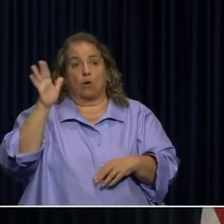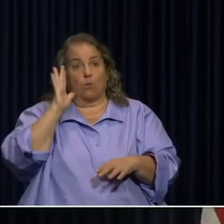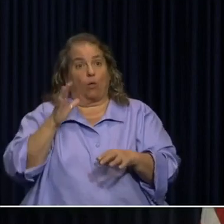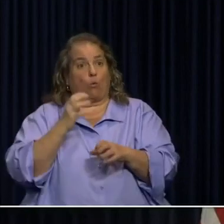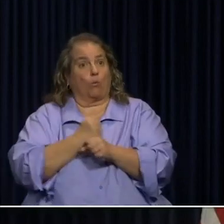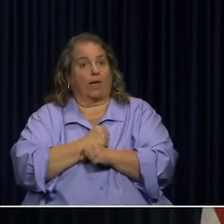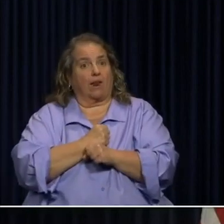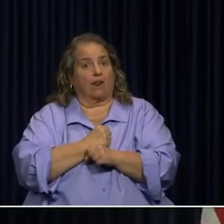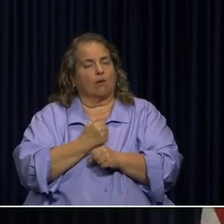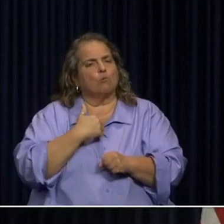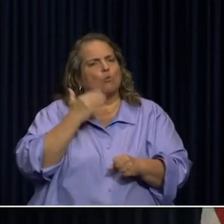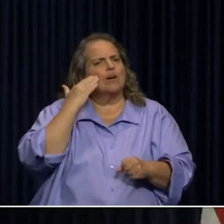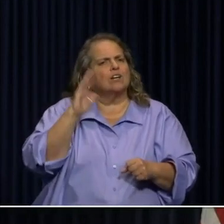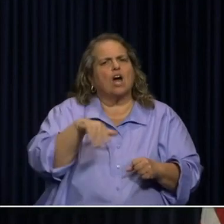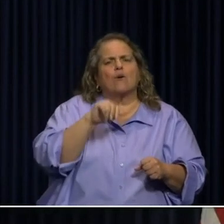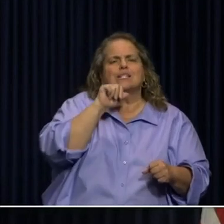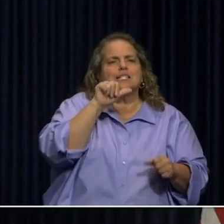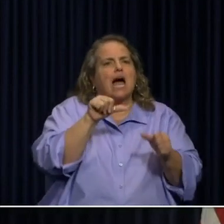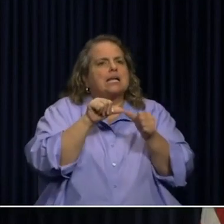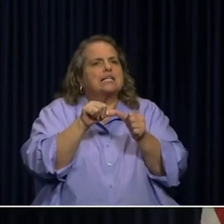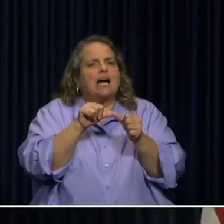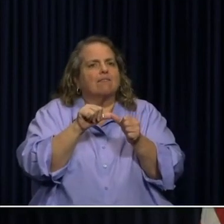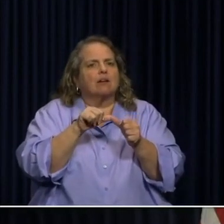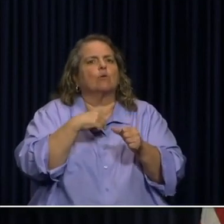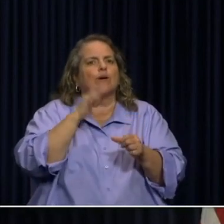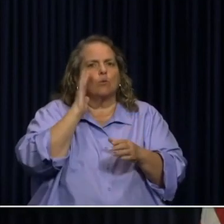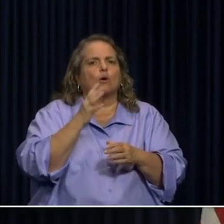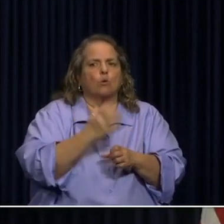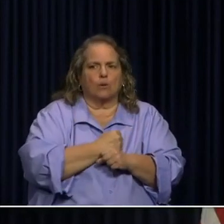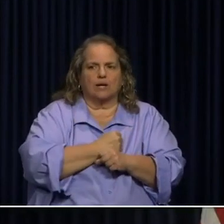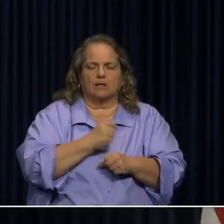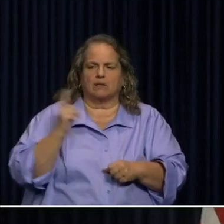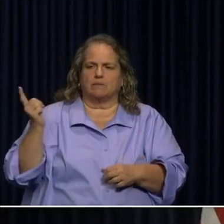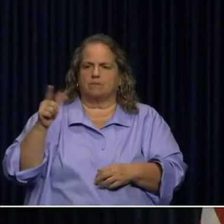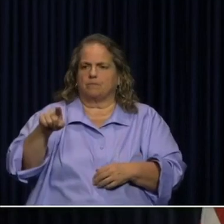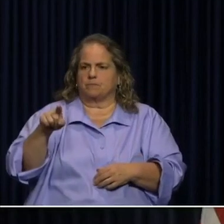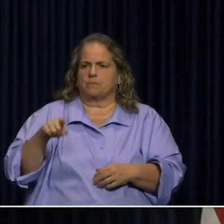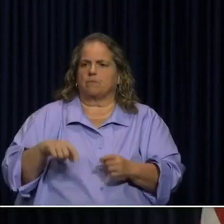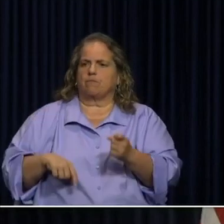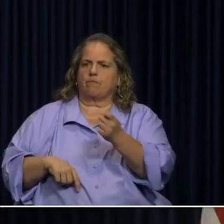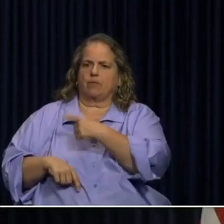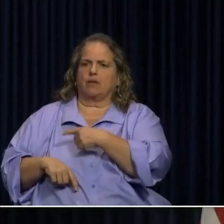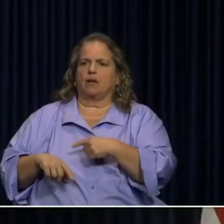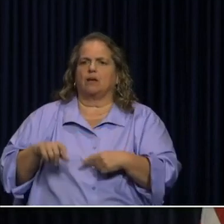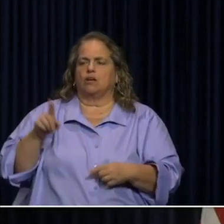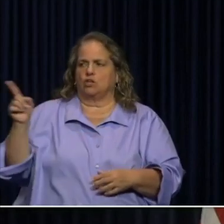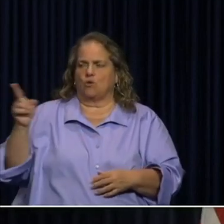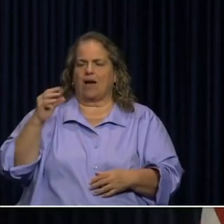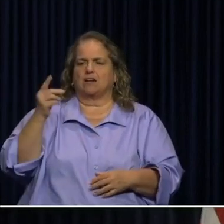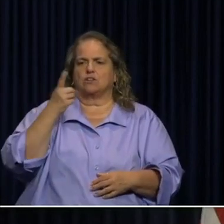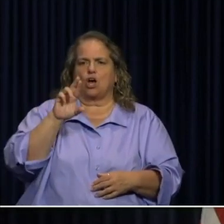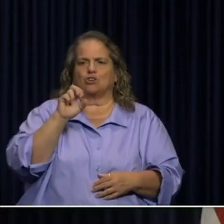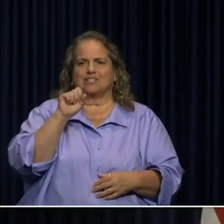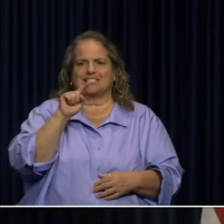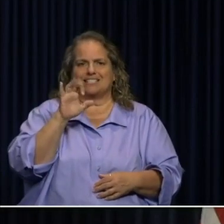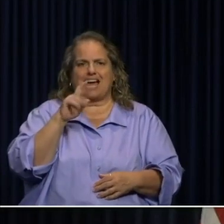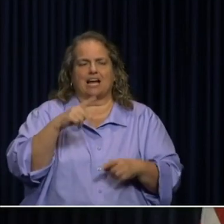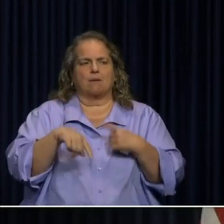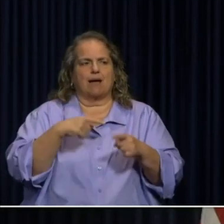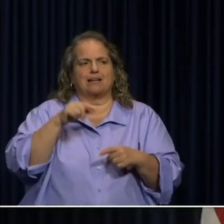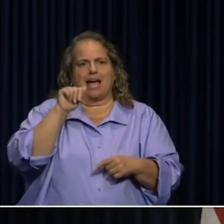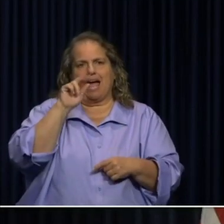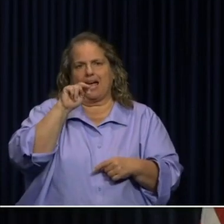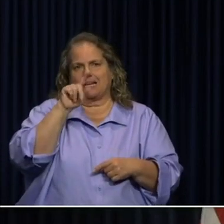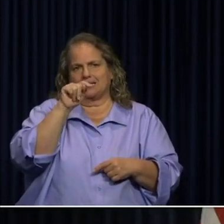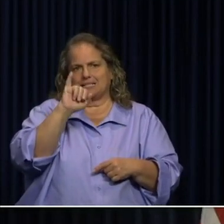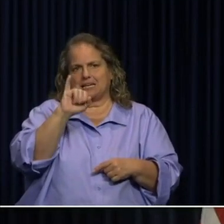know that it's not indefinite and we're going to win. I'd like to ask both you and Dr. Stack about the antibody test. Do you know of any